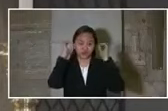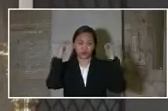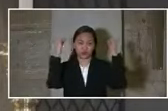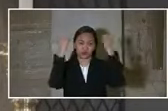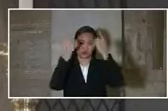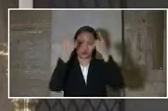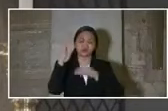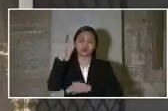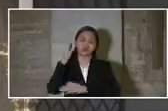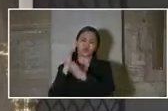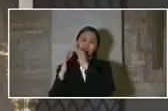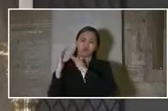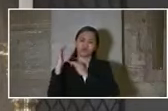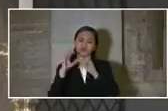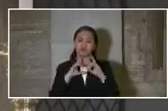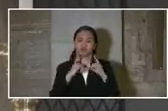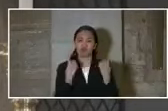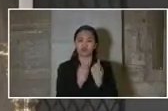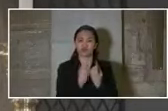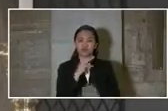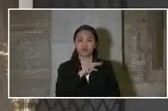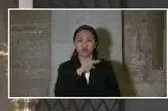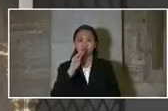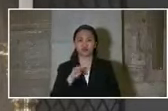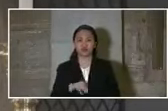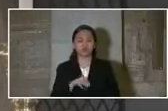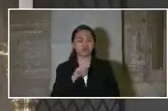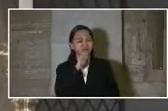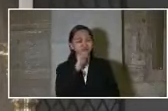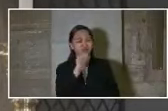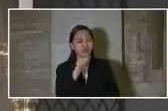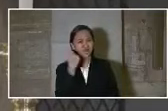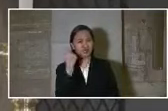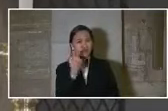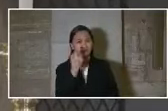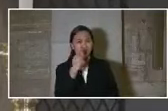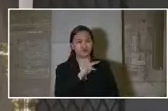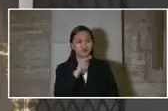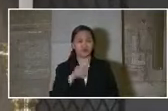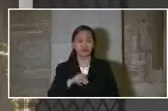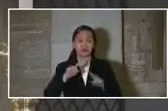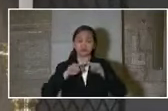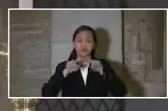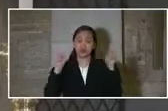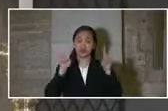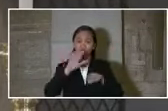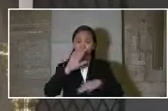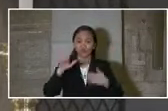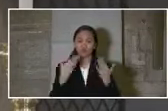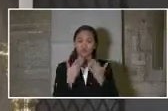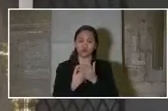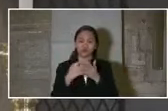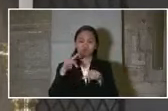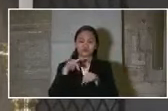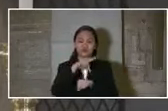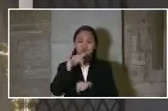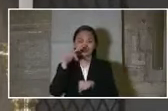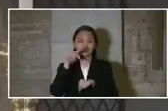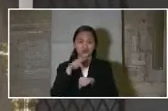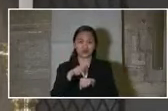And before, the Diocese of Manila is not just Manila, but the whole Philippines.